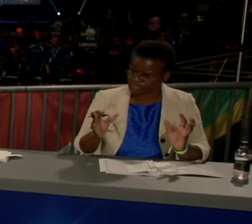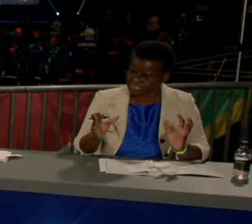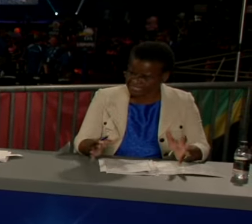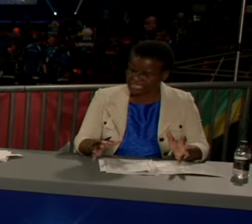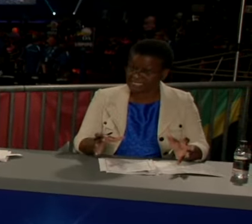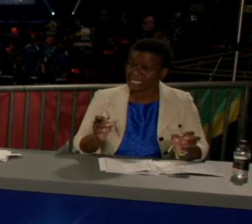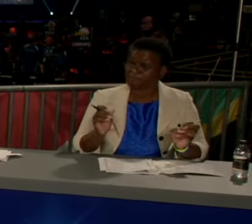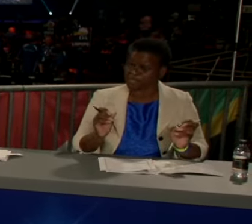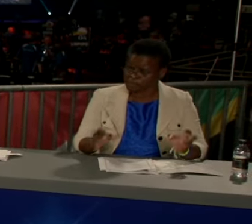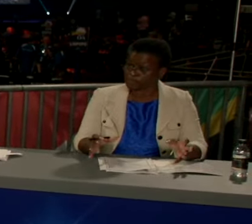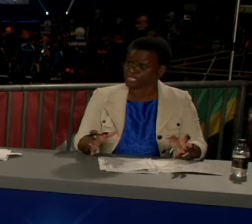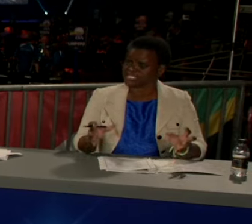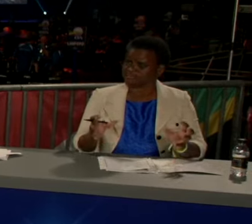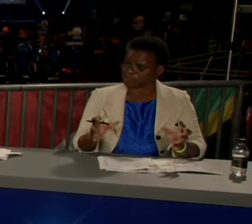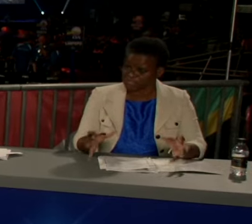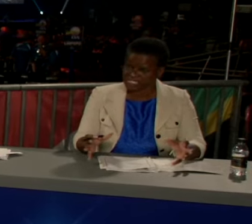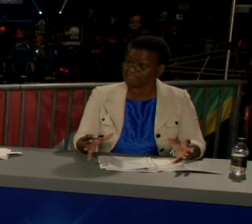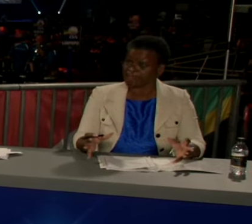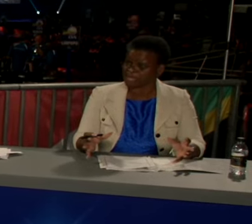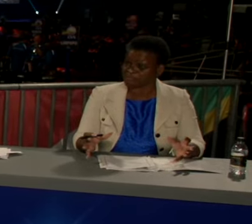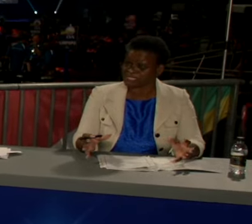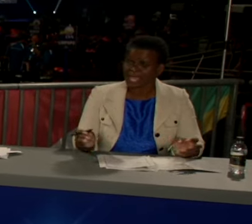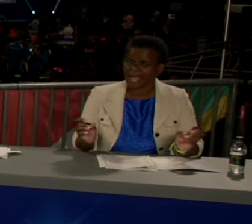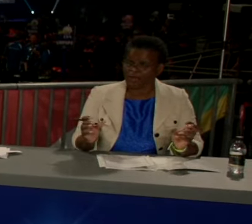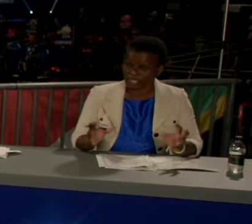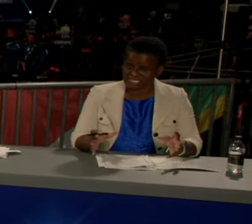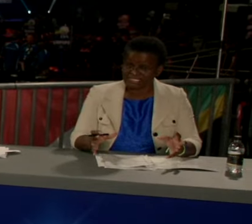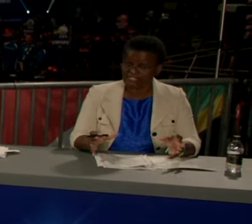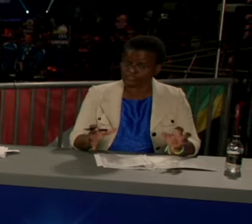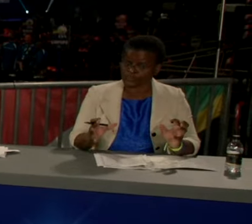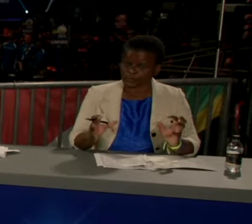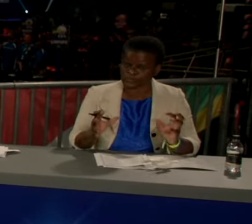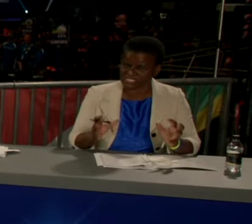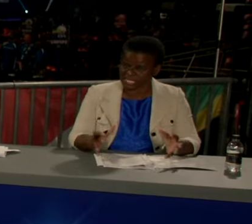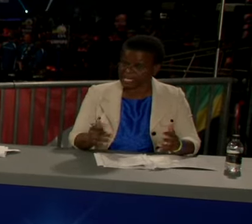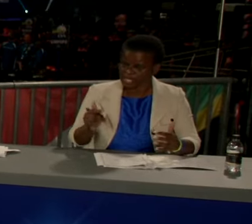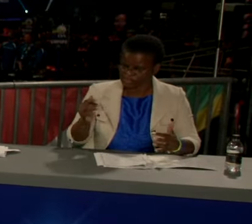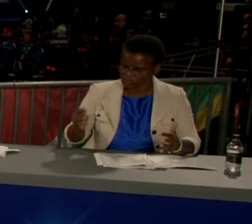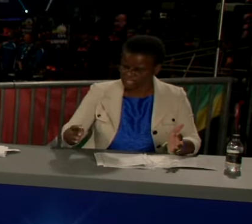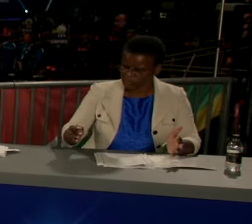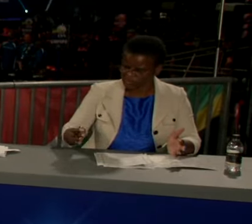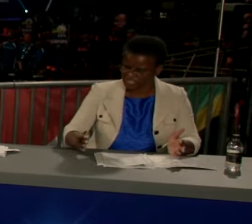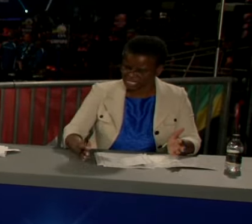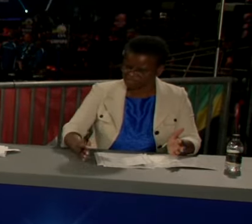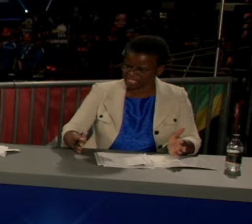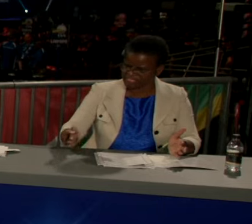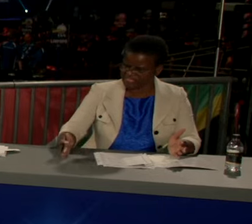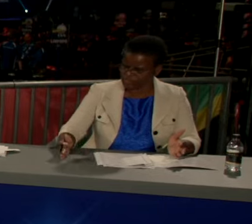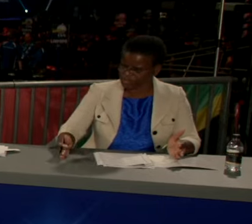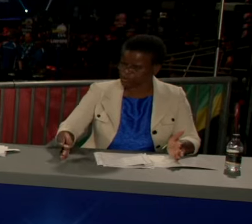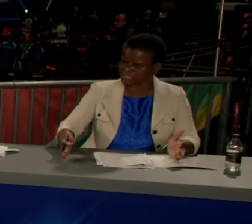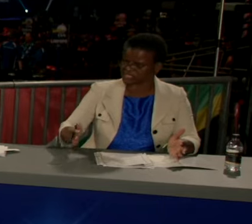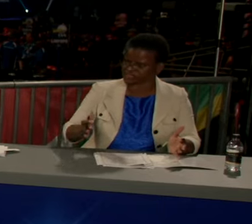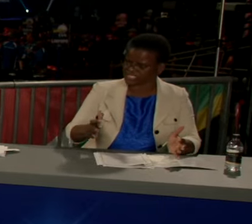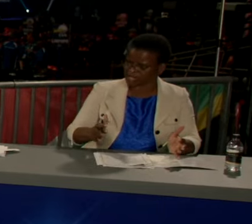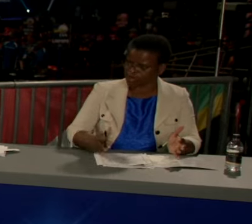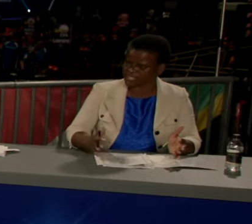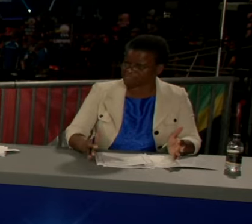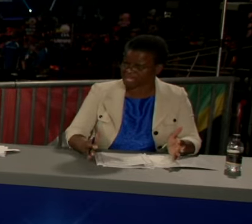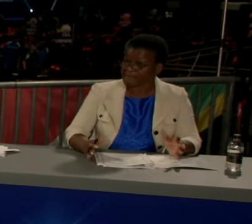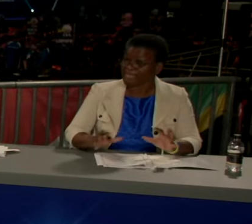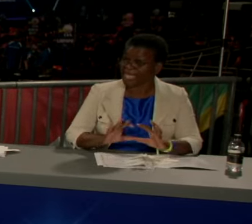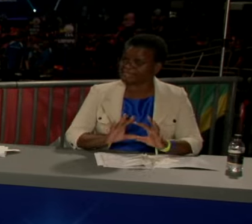is presented. People that have submitted their amendments are contacted to say, we believe that this is what you wanted to say